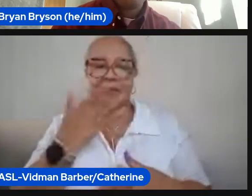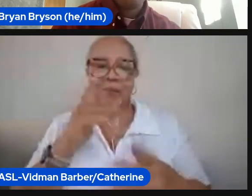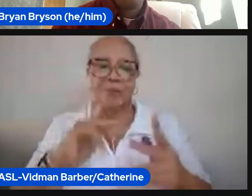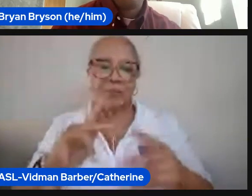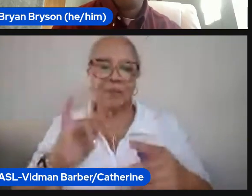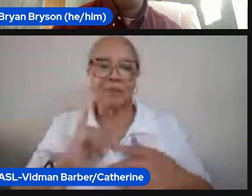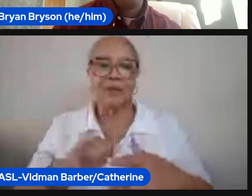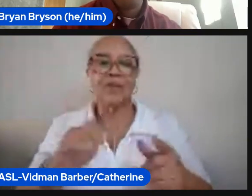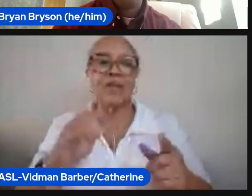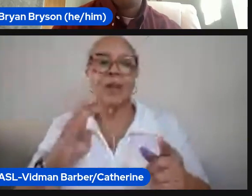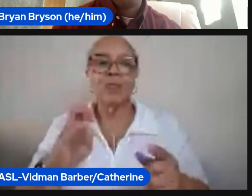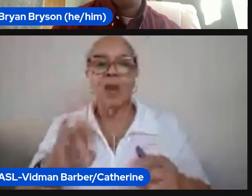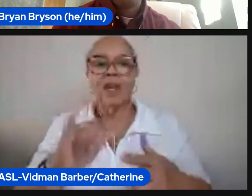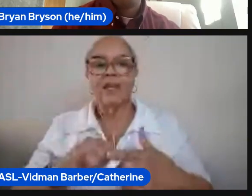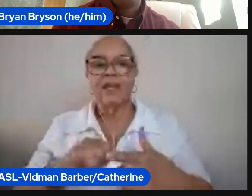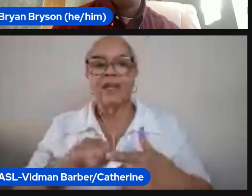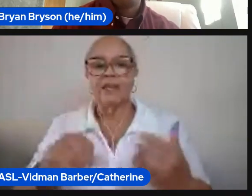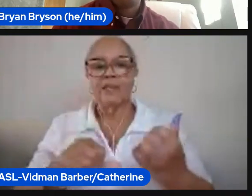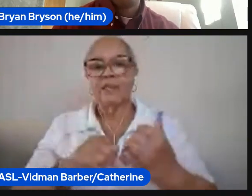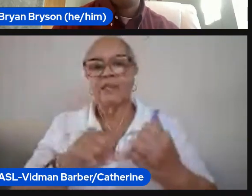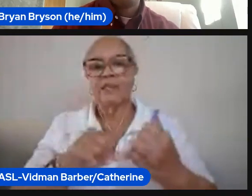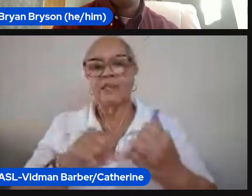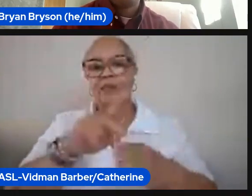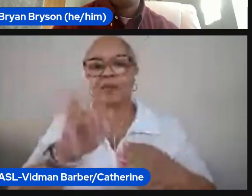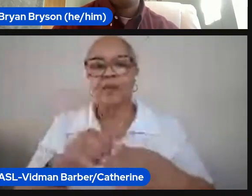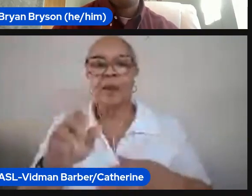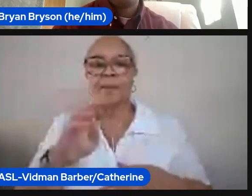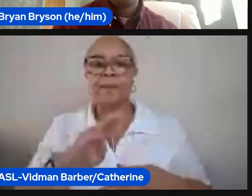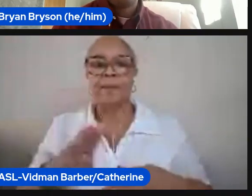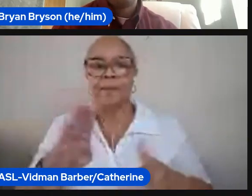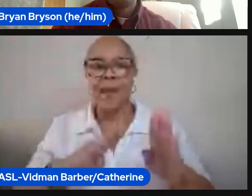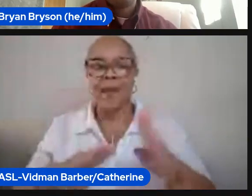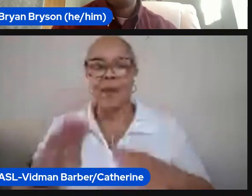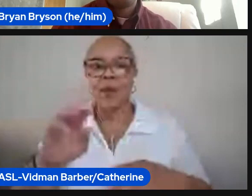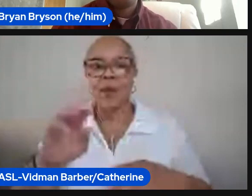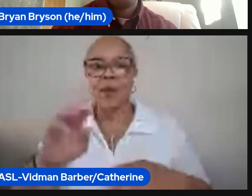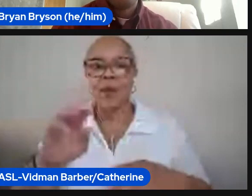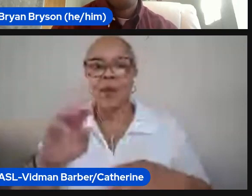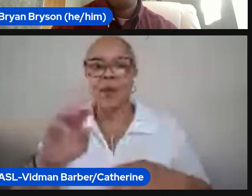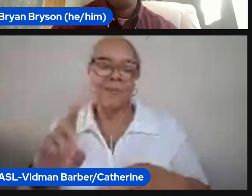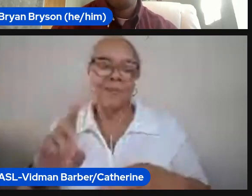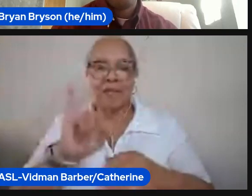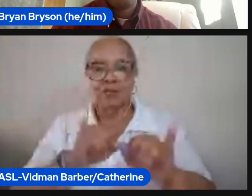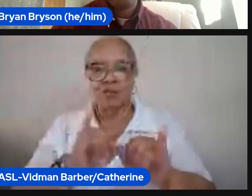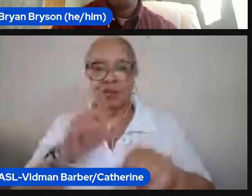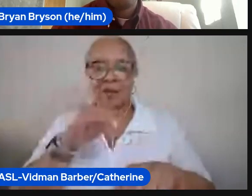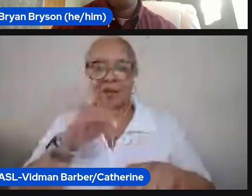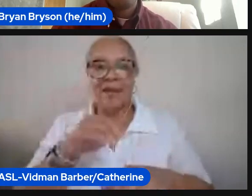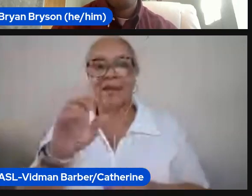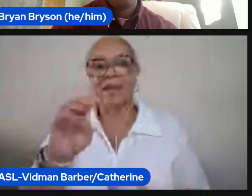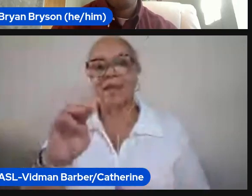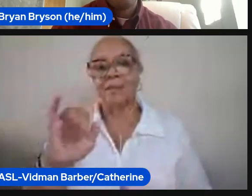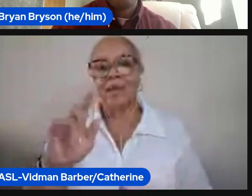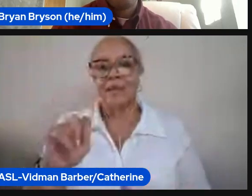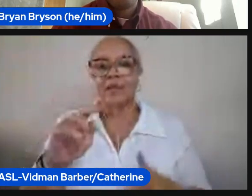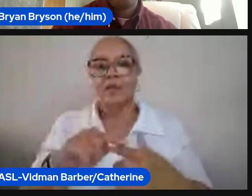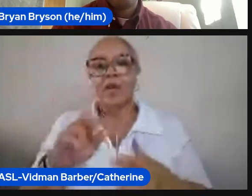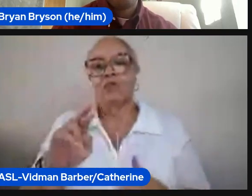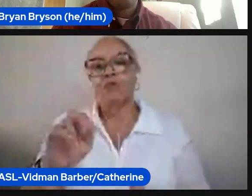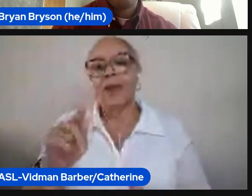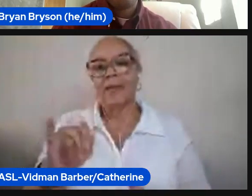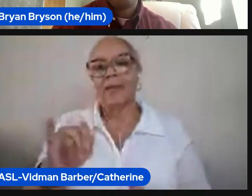Bryson is an associate professor of biological engineering at MIT and a core member of the Ragon Institute